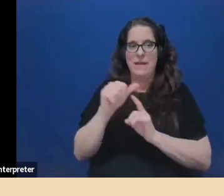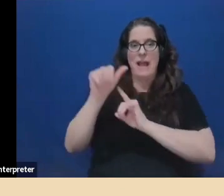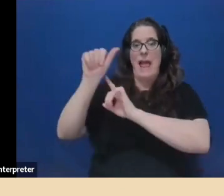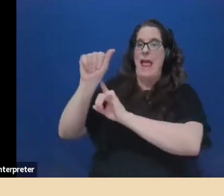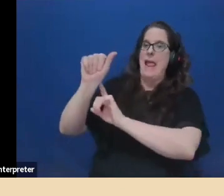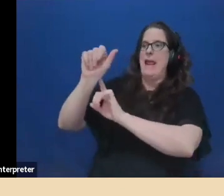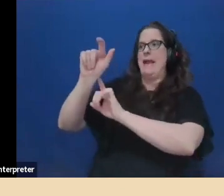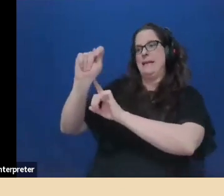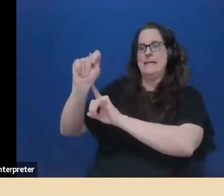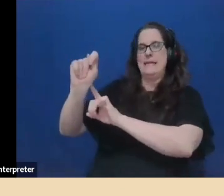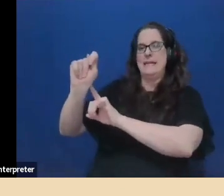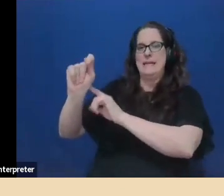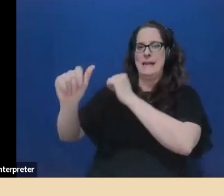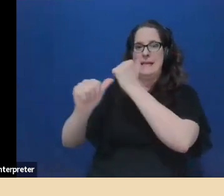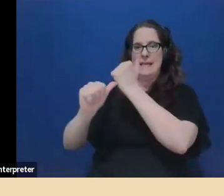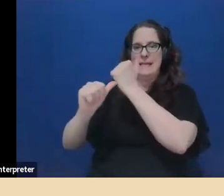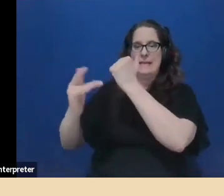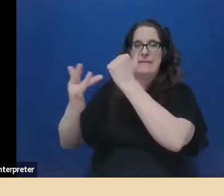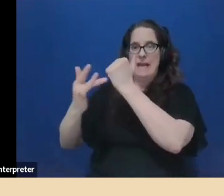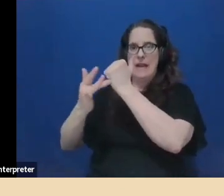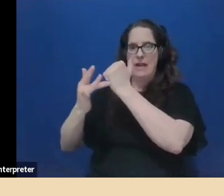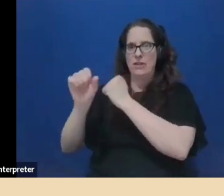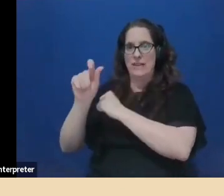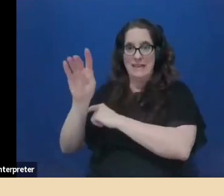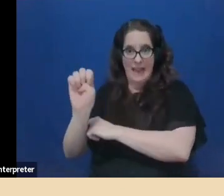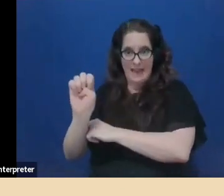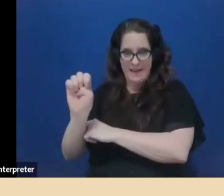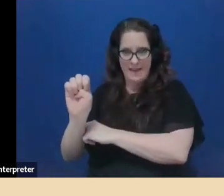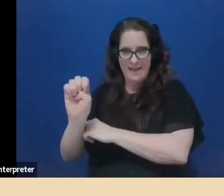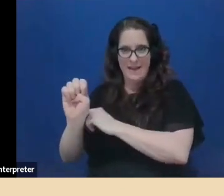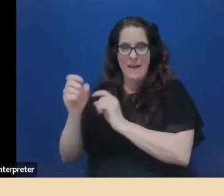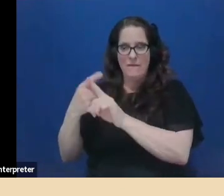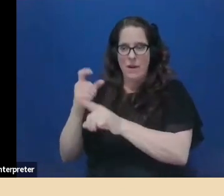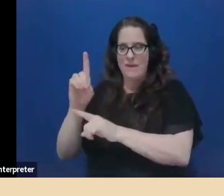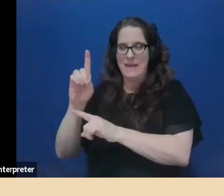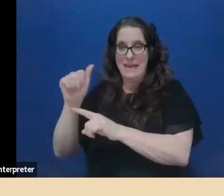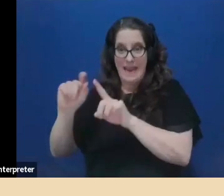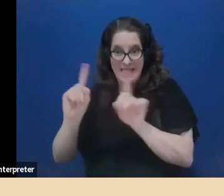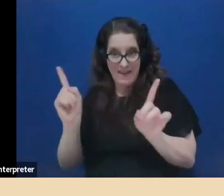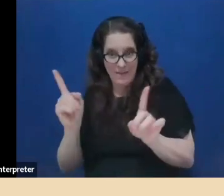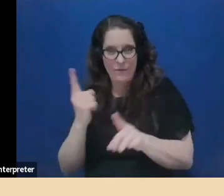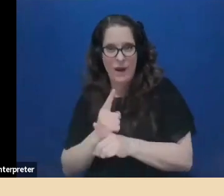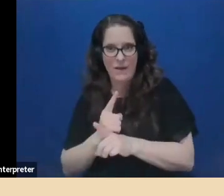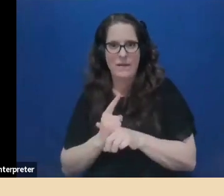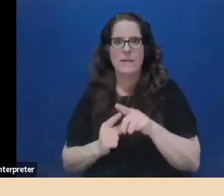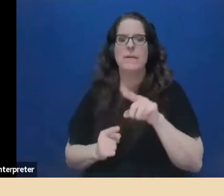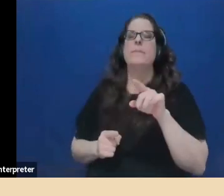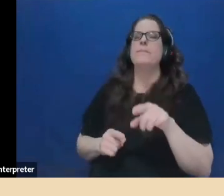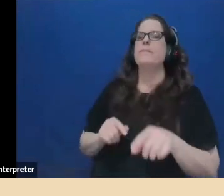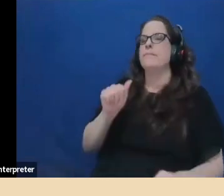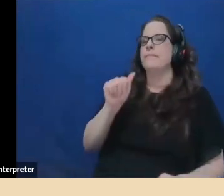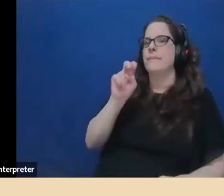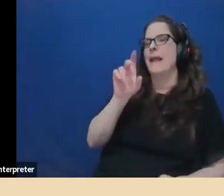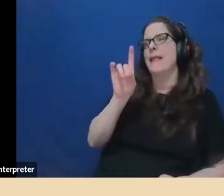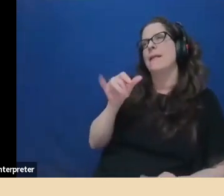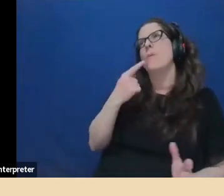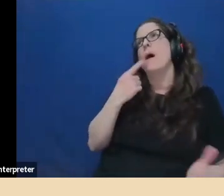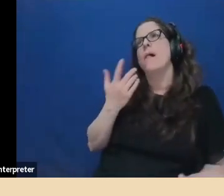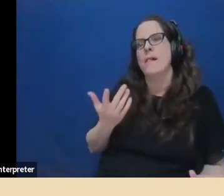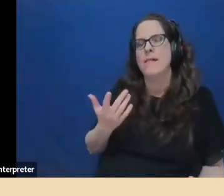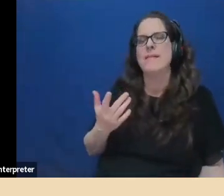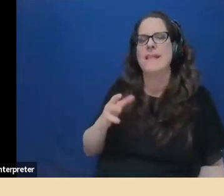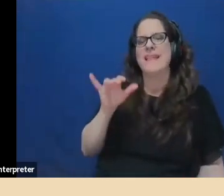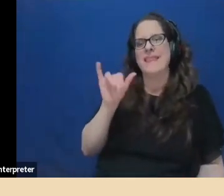with Assistive Technology site from DDA. No, I mean, it could be called that's